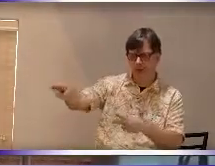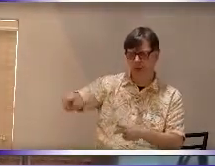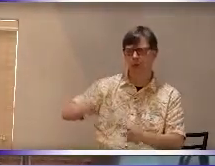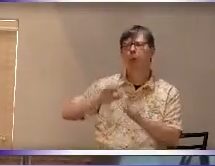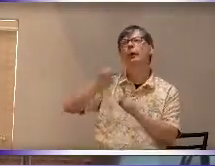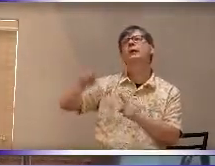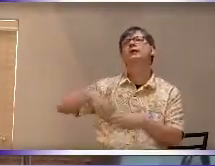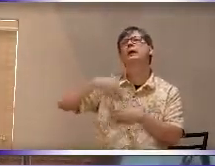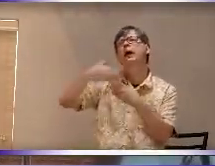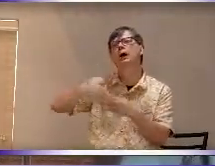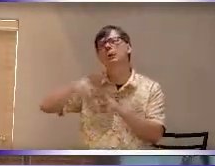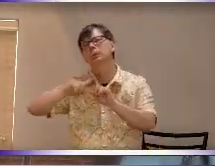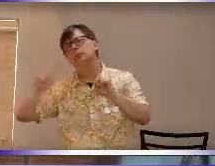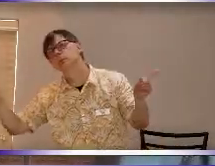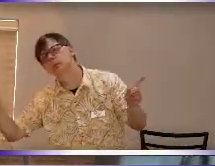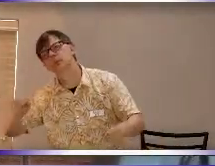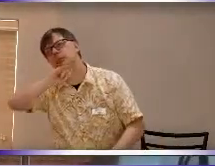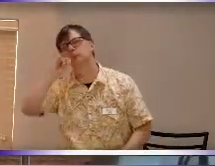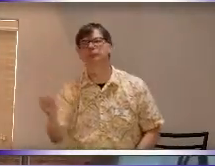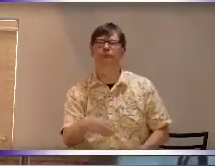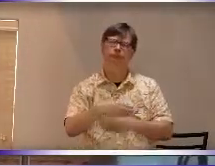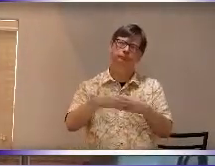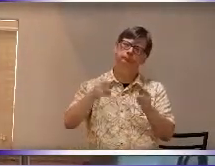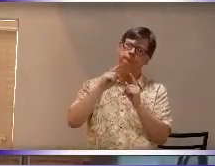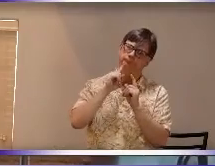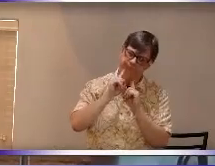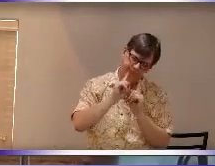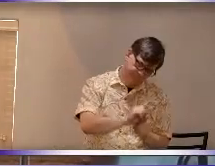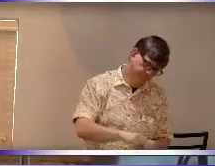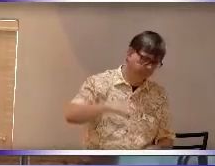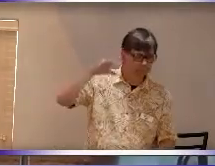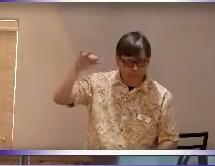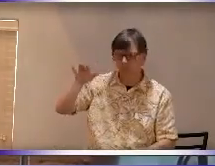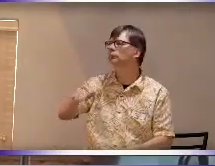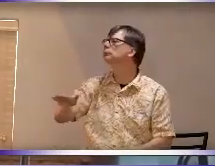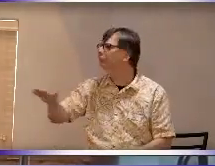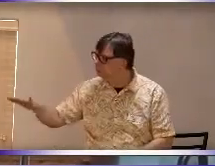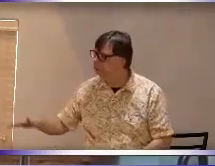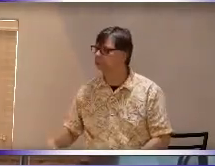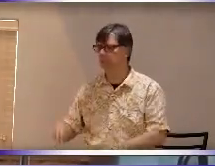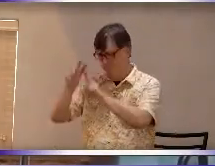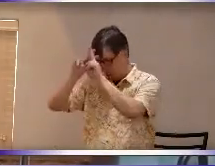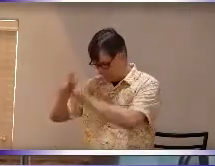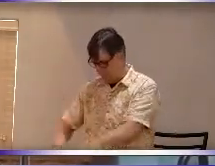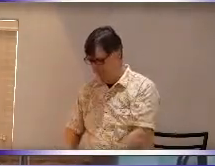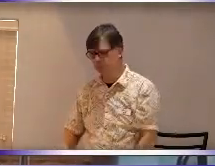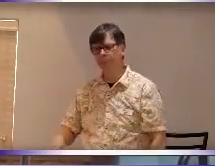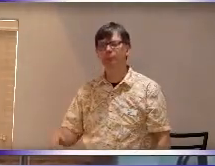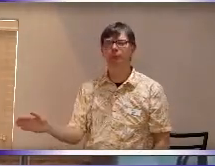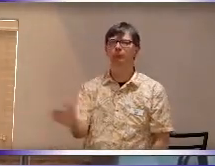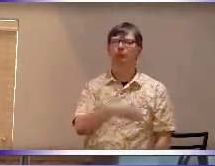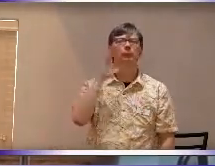that were different. Maybe in just side comments. But little kids, have you noticed? They listen